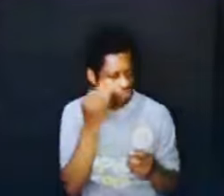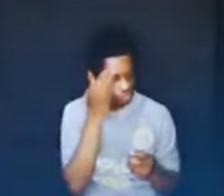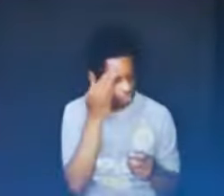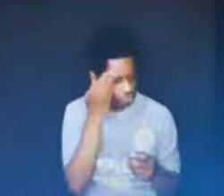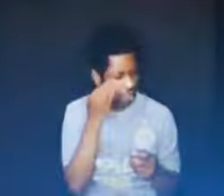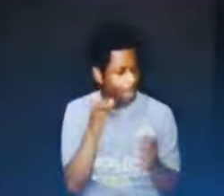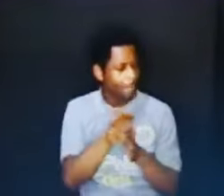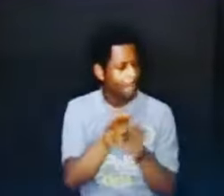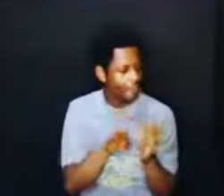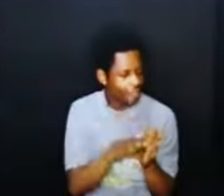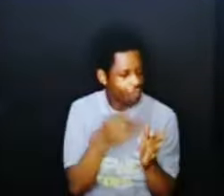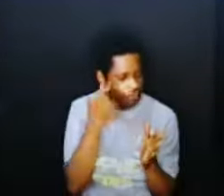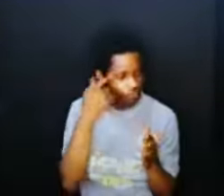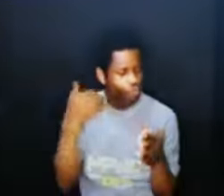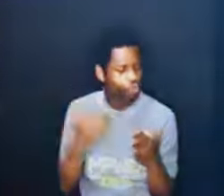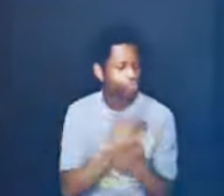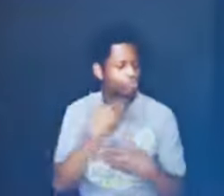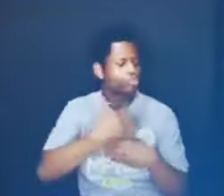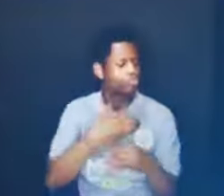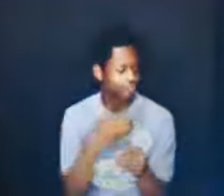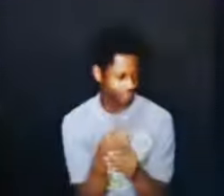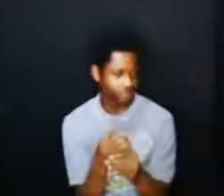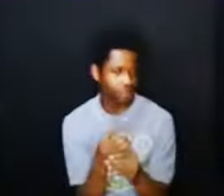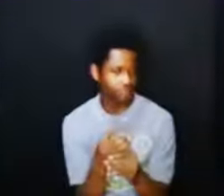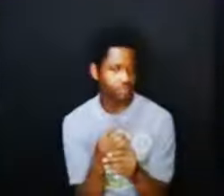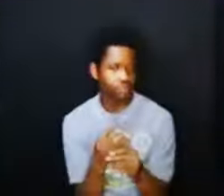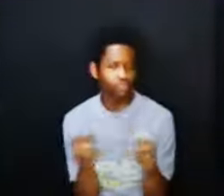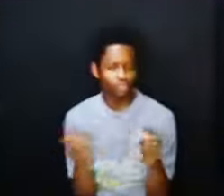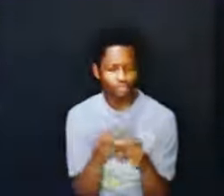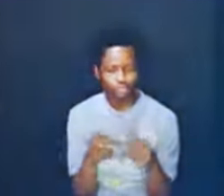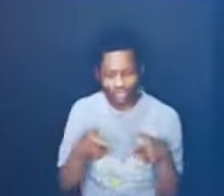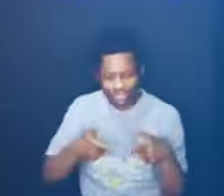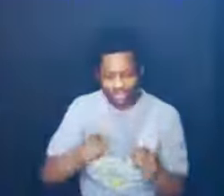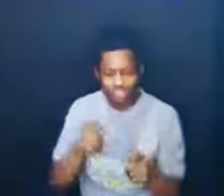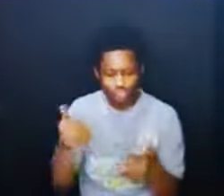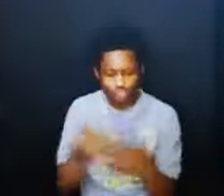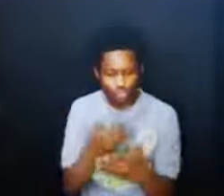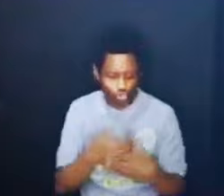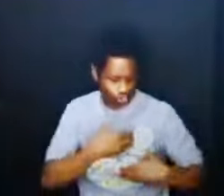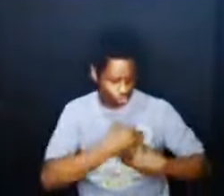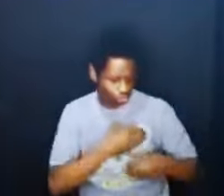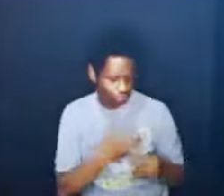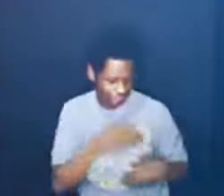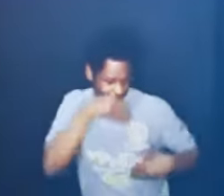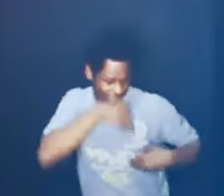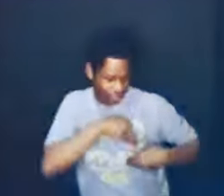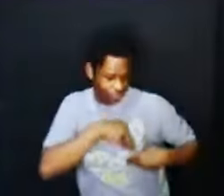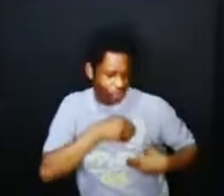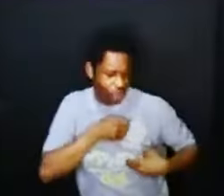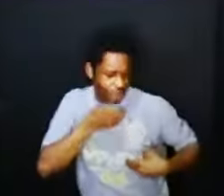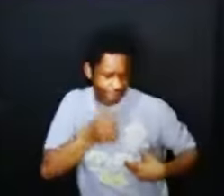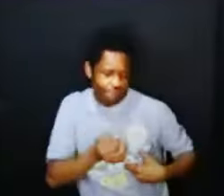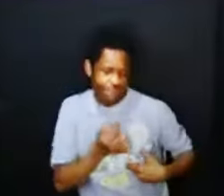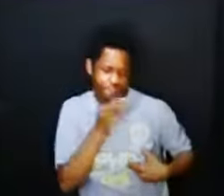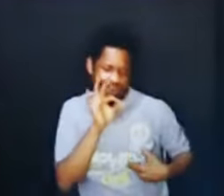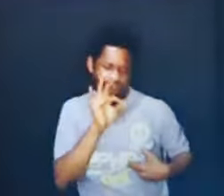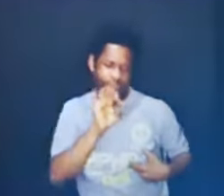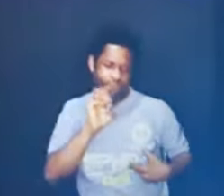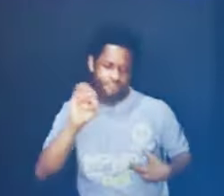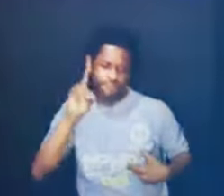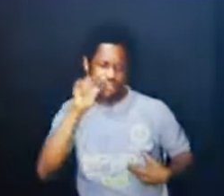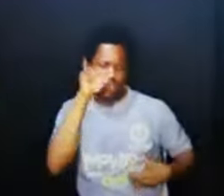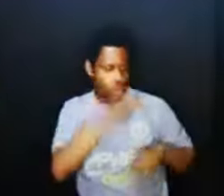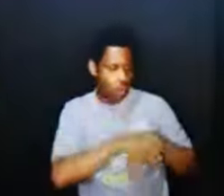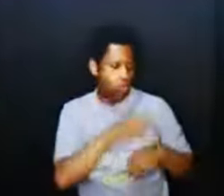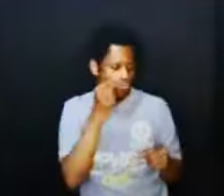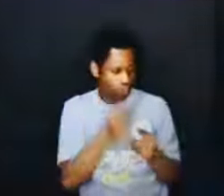And so let the new creation in you feed on the word and grow thereby, and then the new creation will be